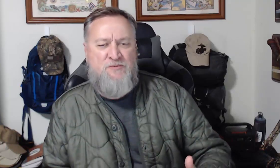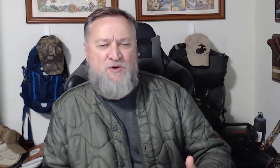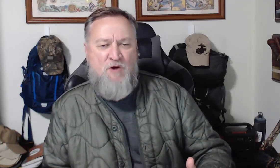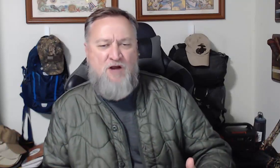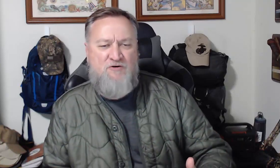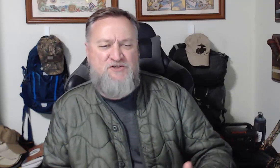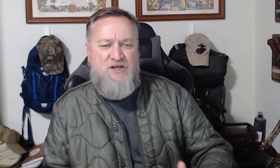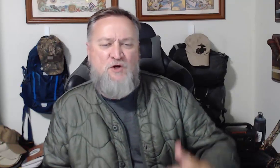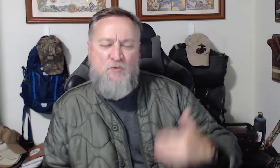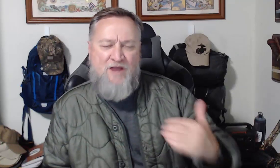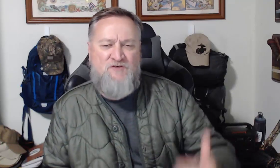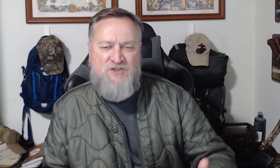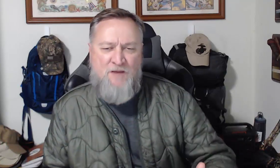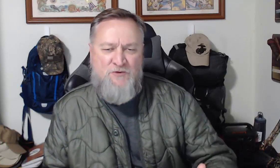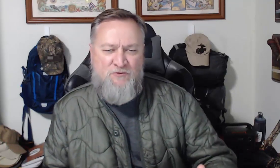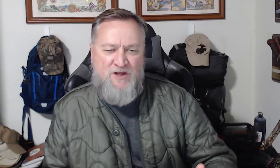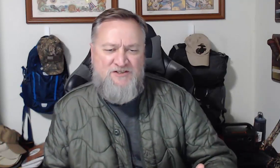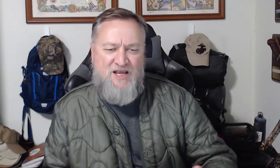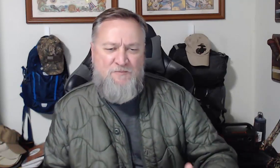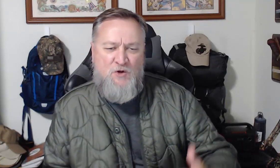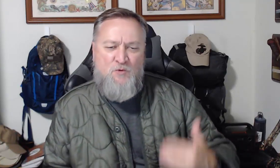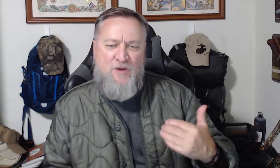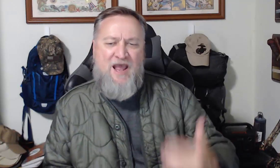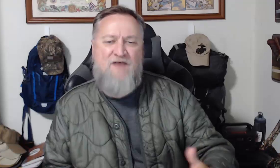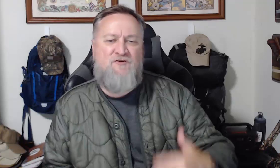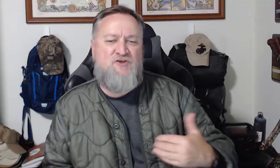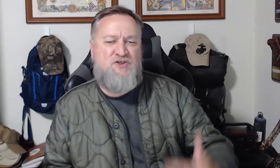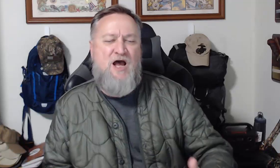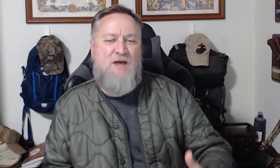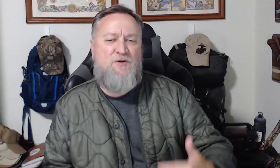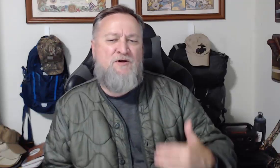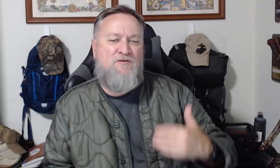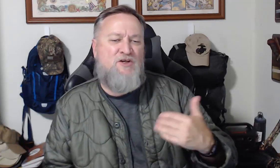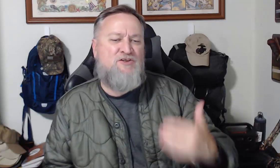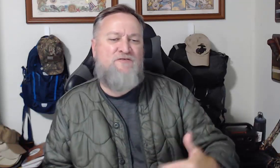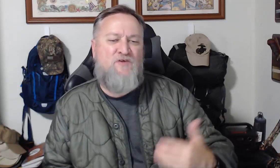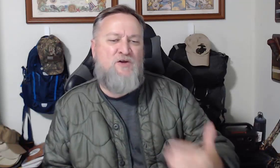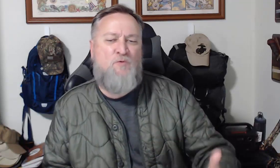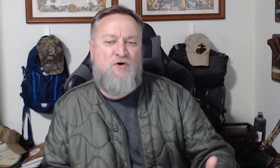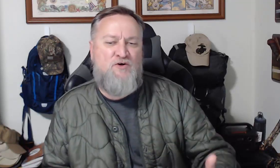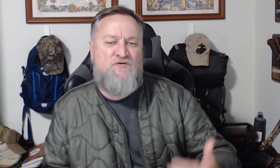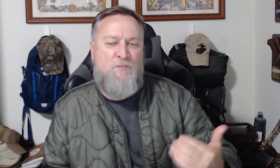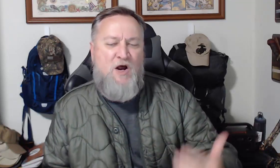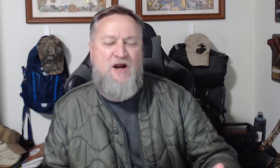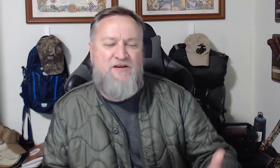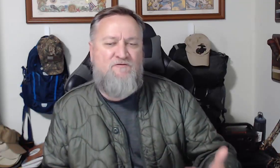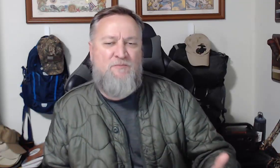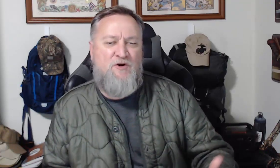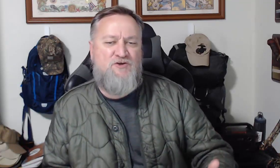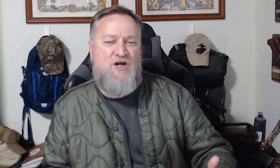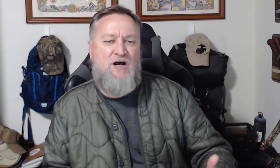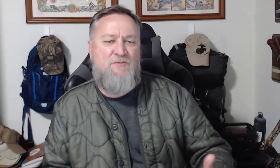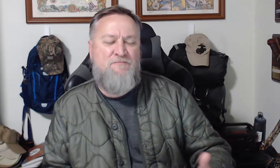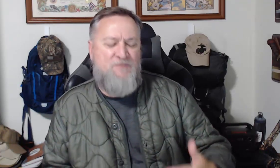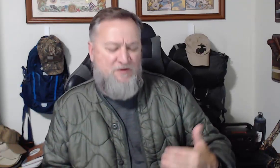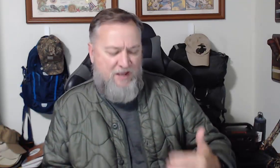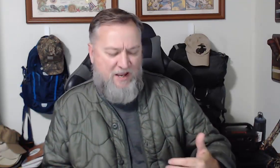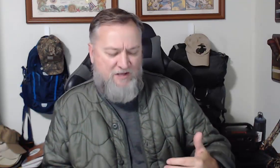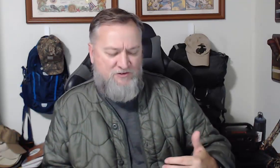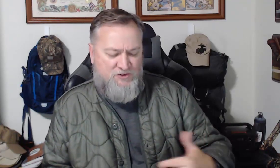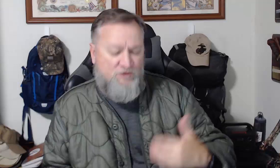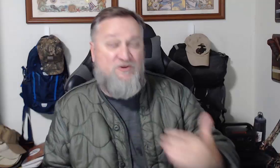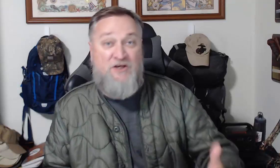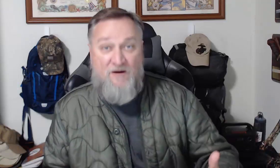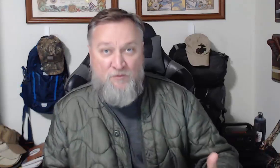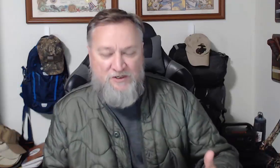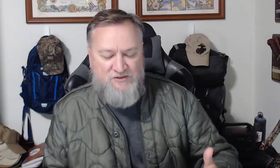with the bureaucracy. We have to stop with the red tape. We have to stop these civilian workers from hiding from their job. And